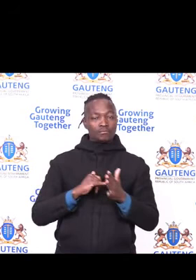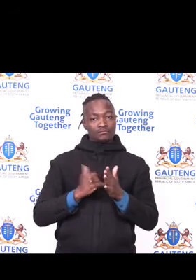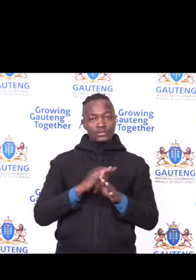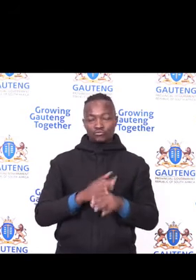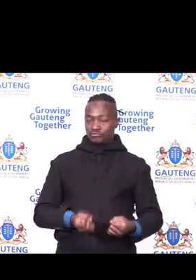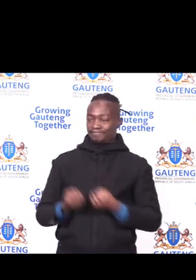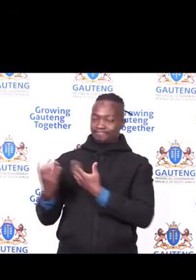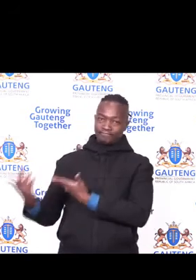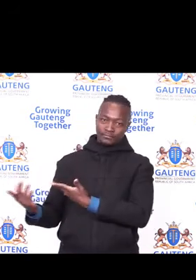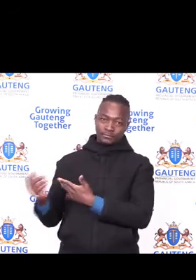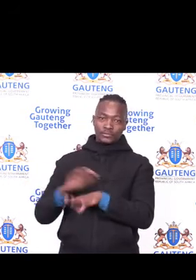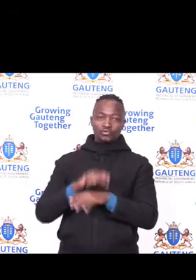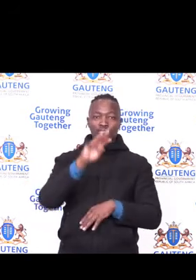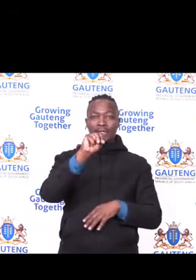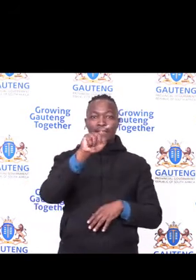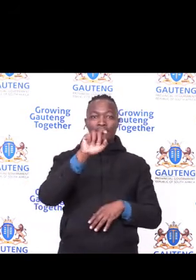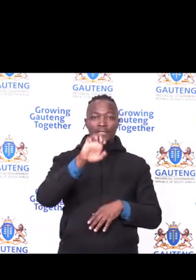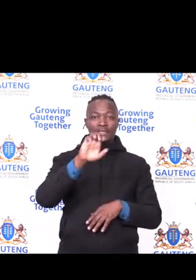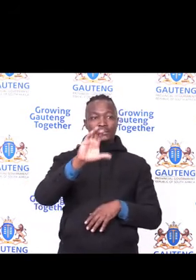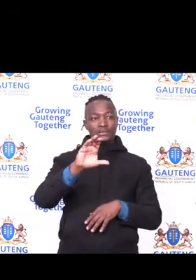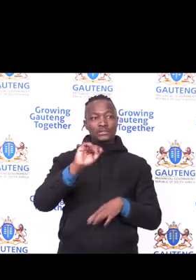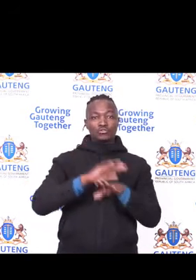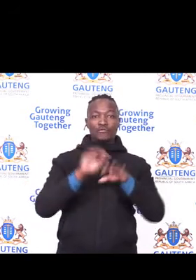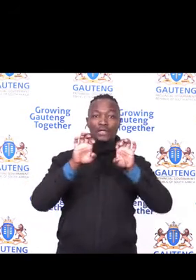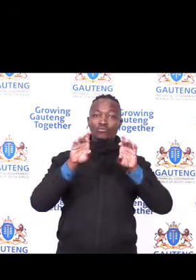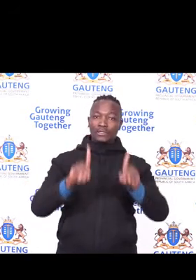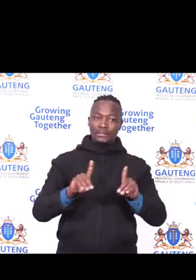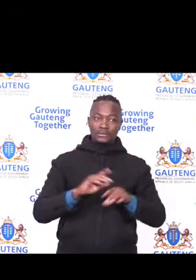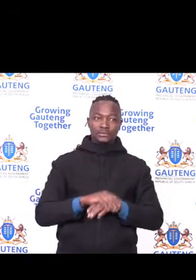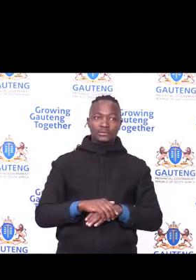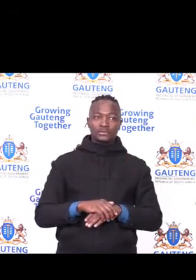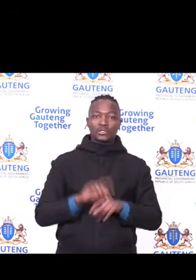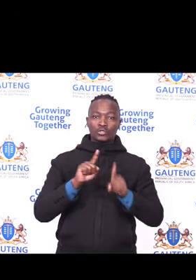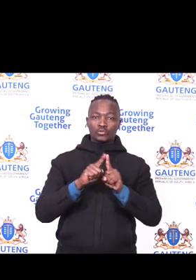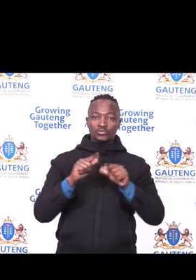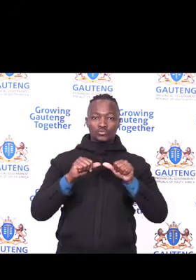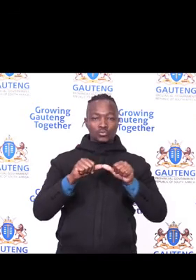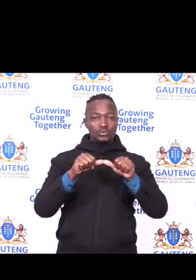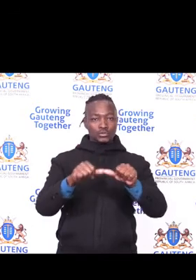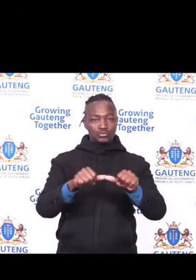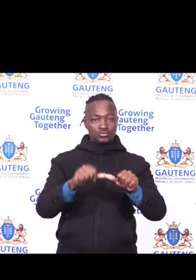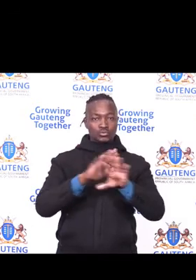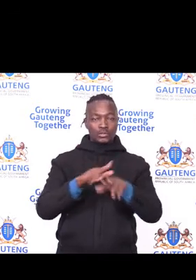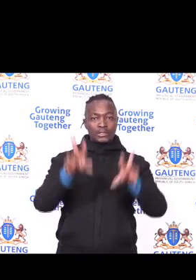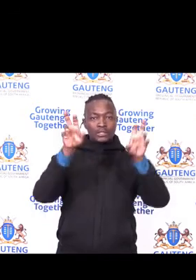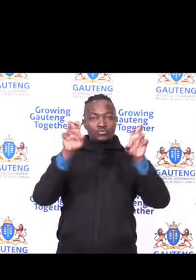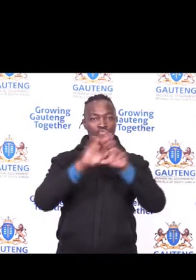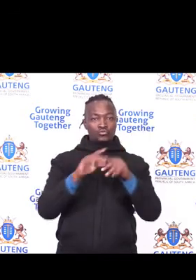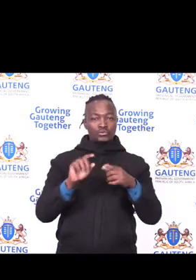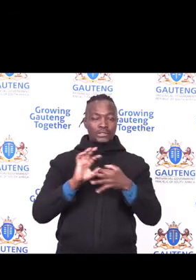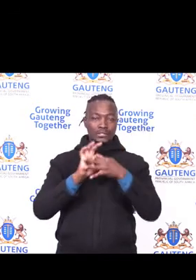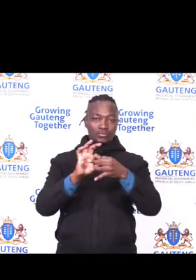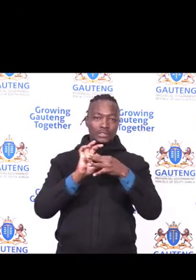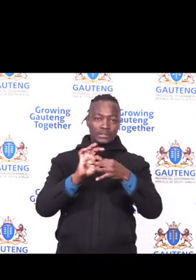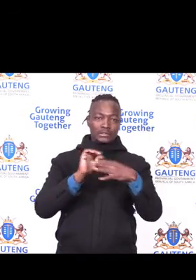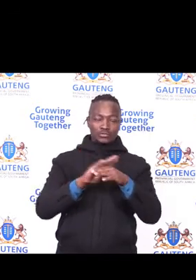hand over to the MEC of Education to continue on the issues relating to the